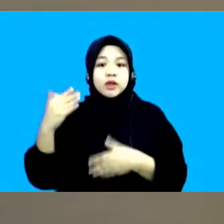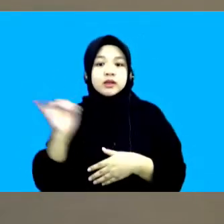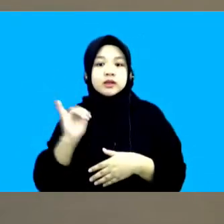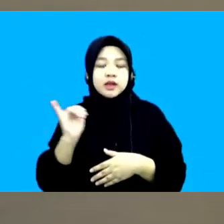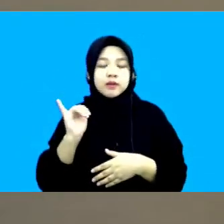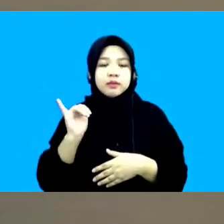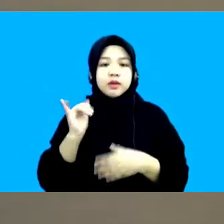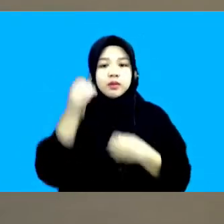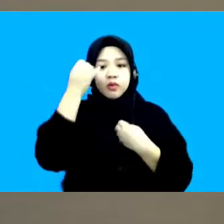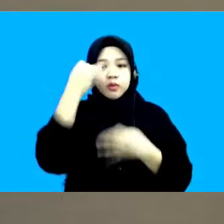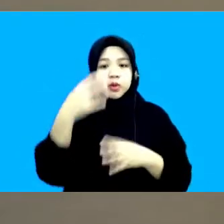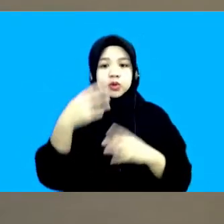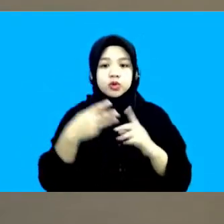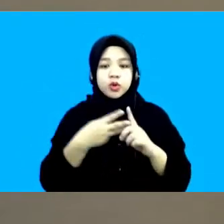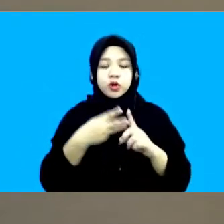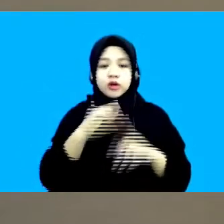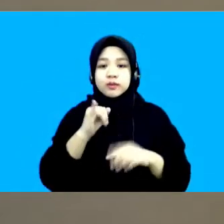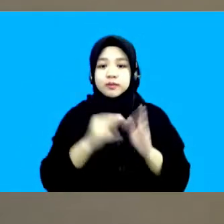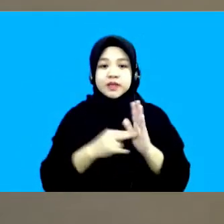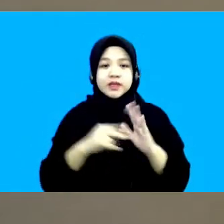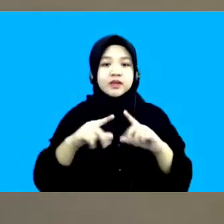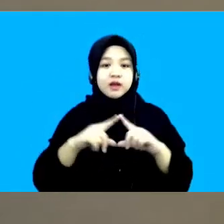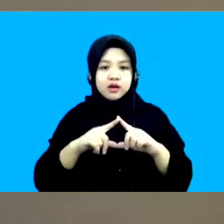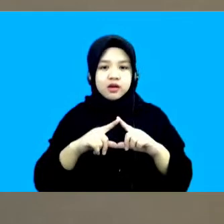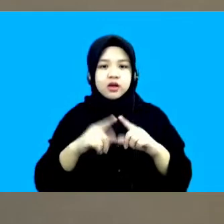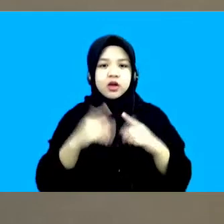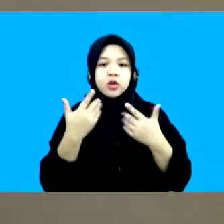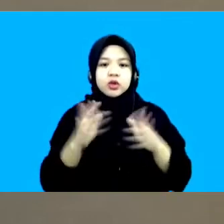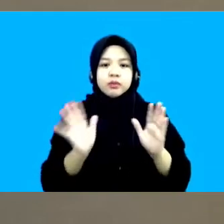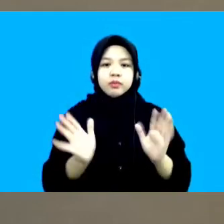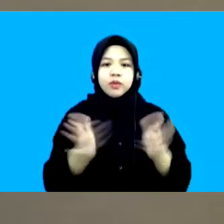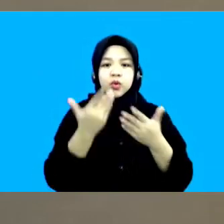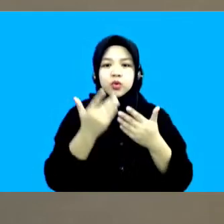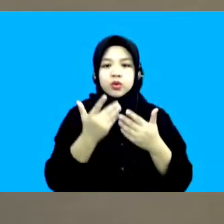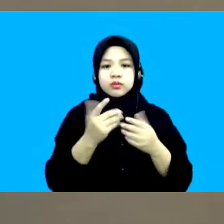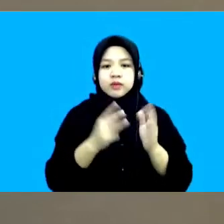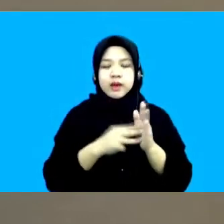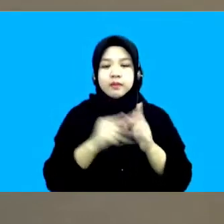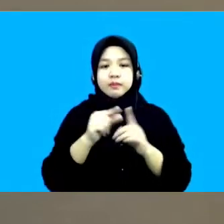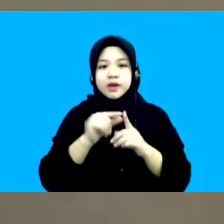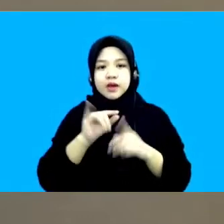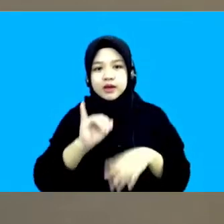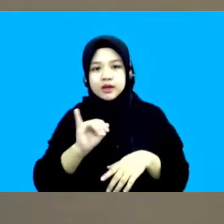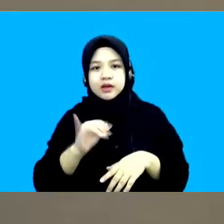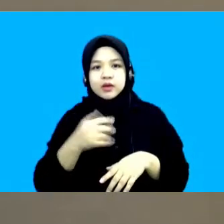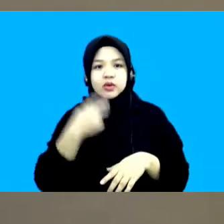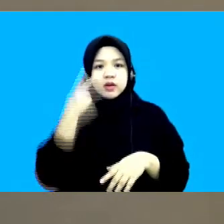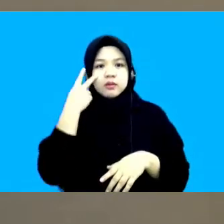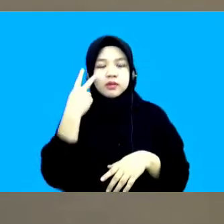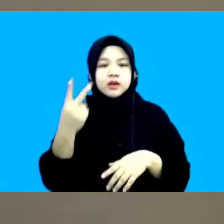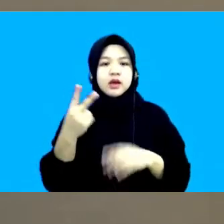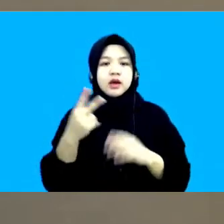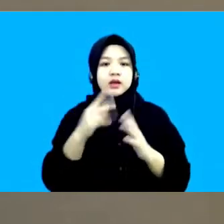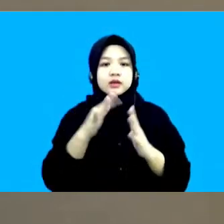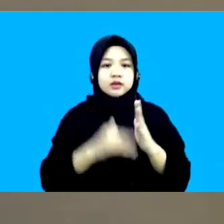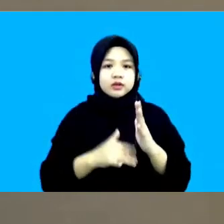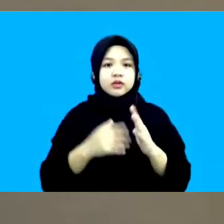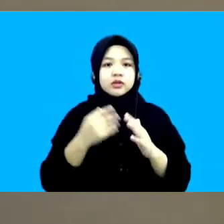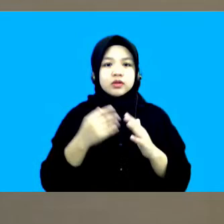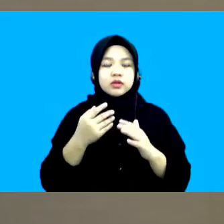it isn't so clear. But I take your question. I understand that K, or the cutoff in